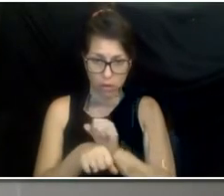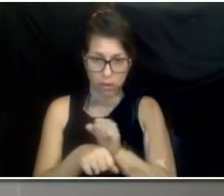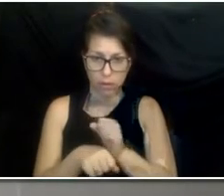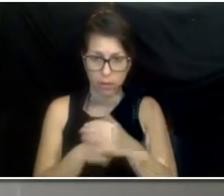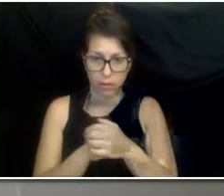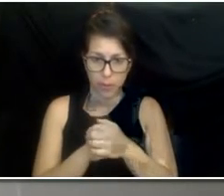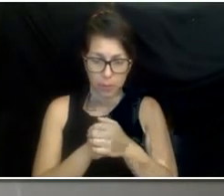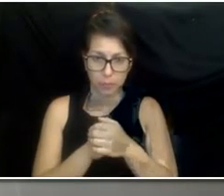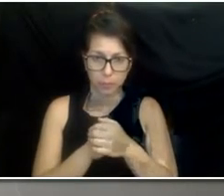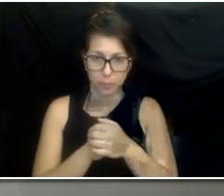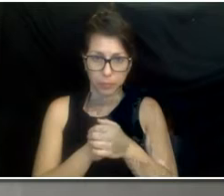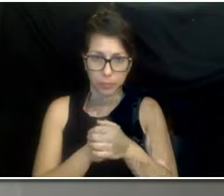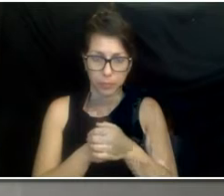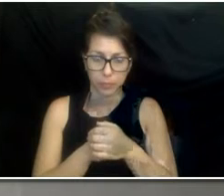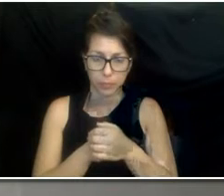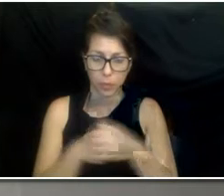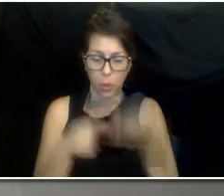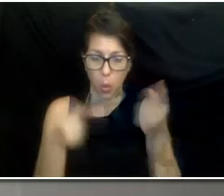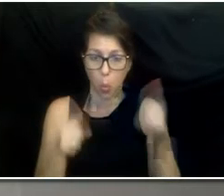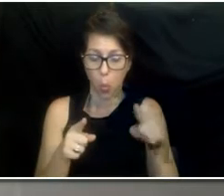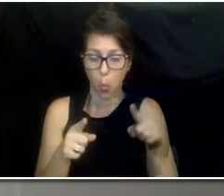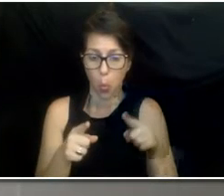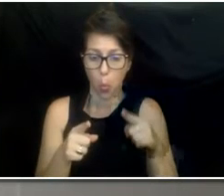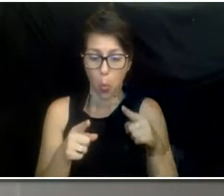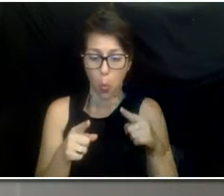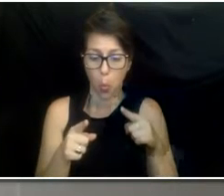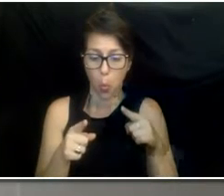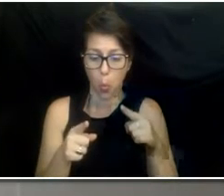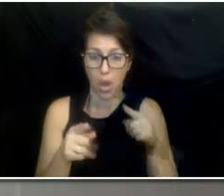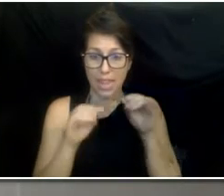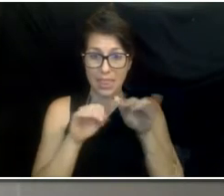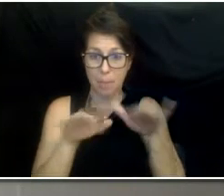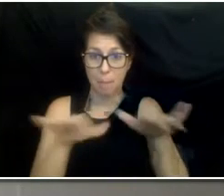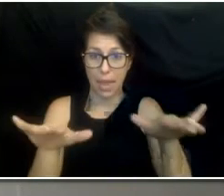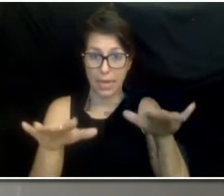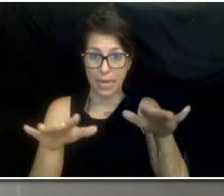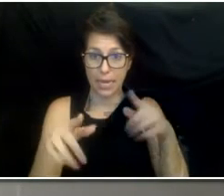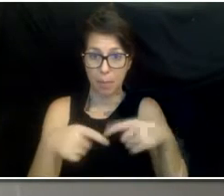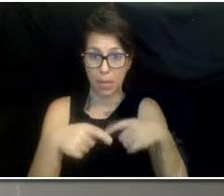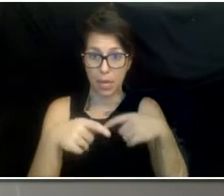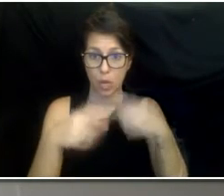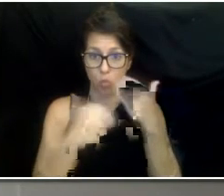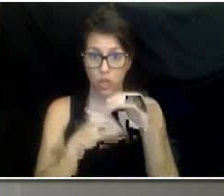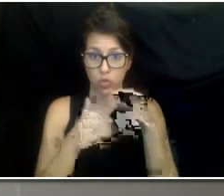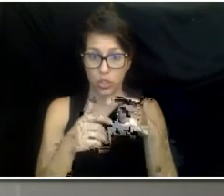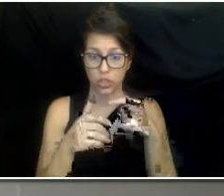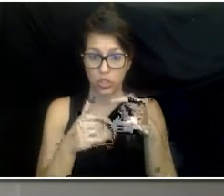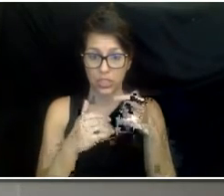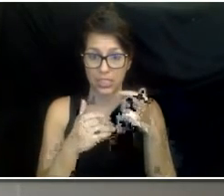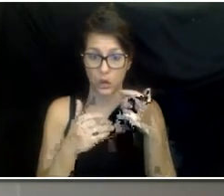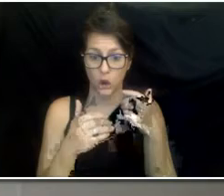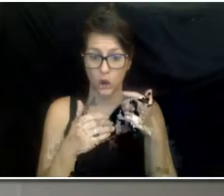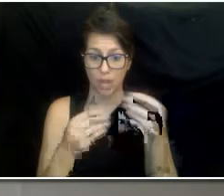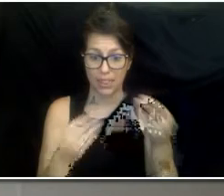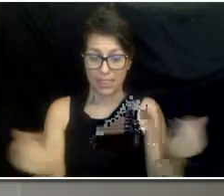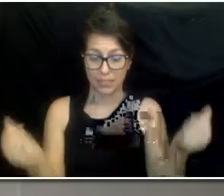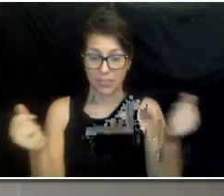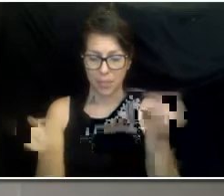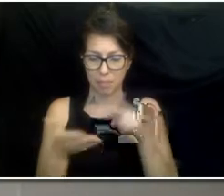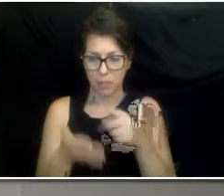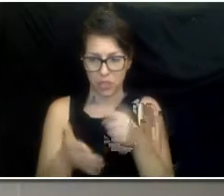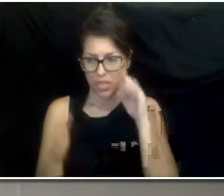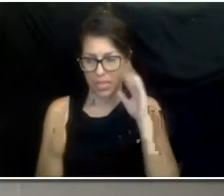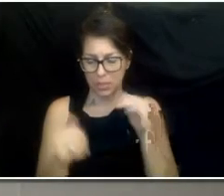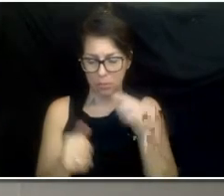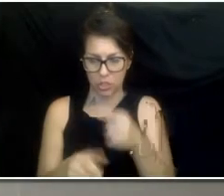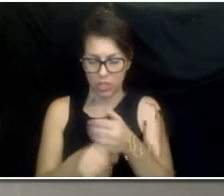many of our clients had already left their abusers but still face violence now like a client who wants a divorce and was delivering food to her mother